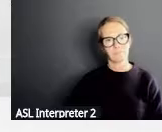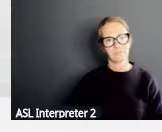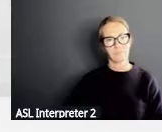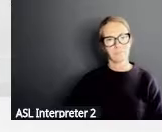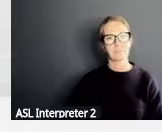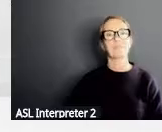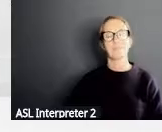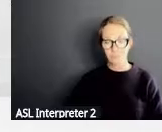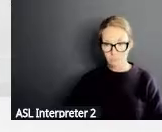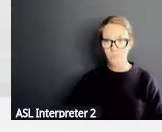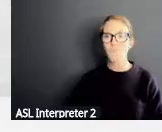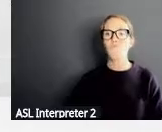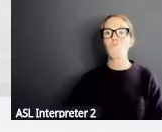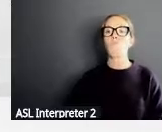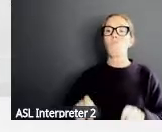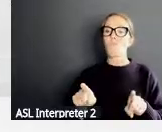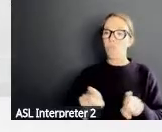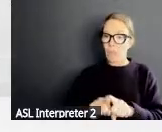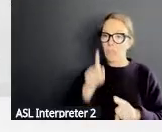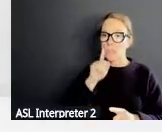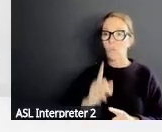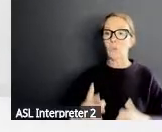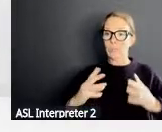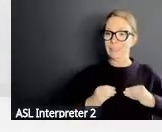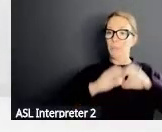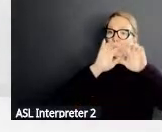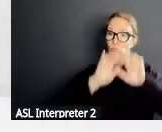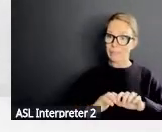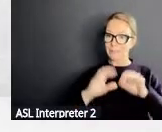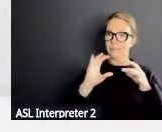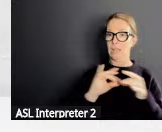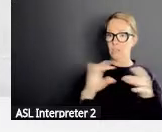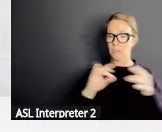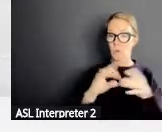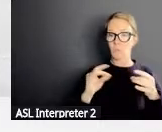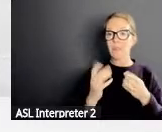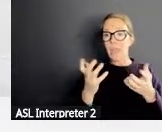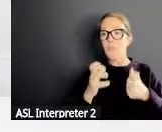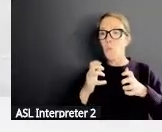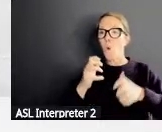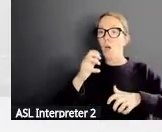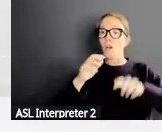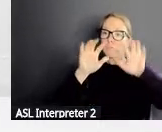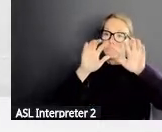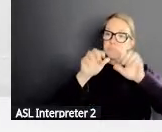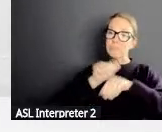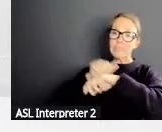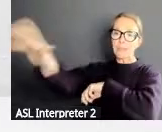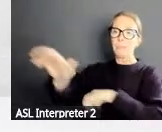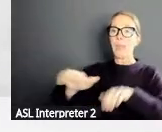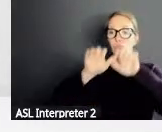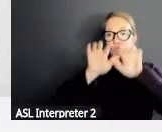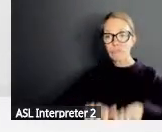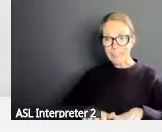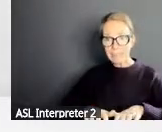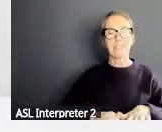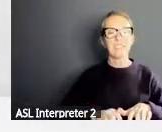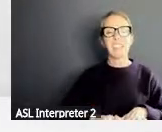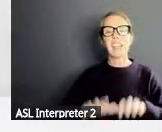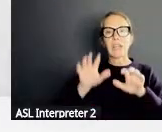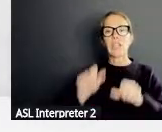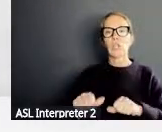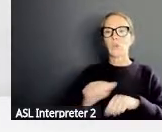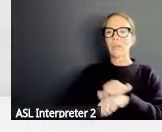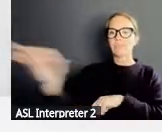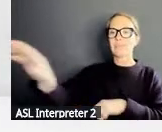We will also accept written testimony. So if you wish to submit a written testimony, it may be submitted to Department